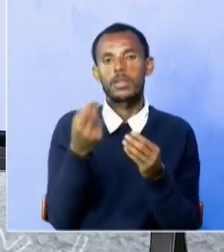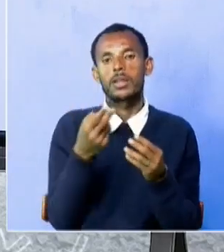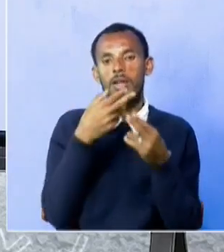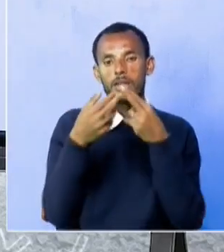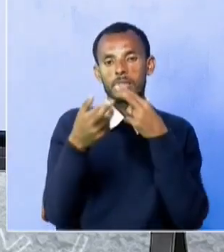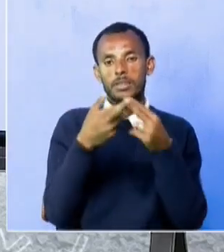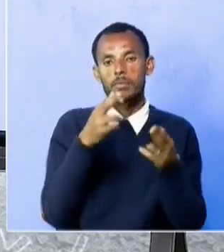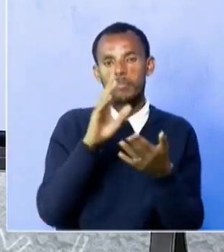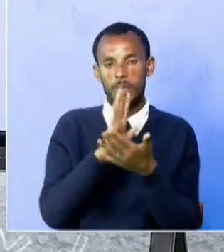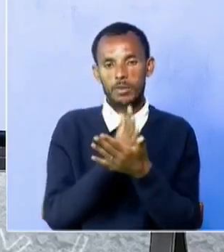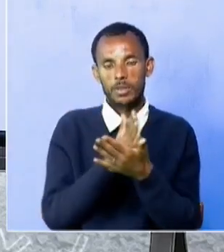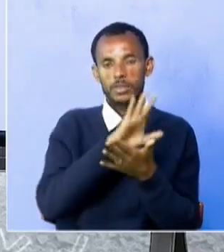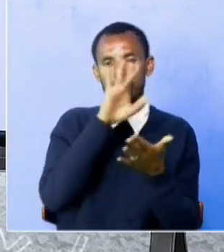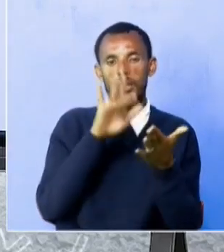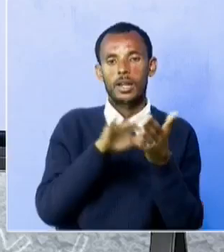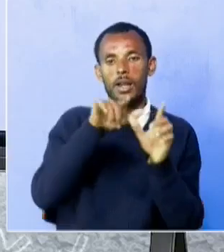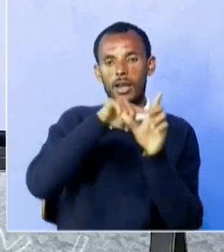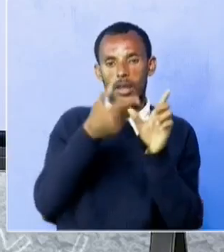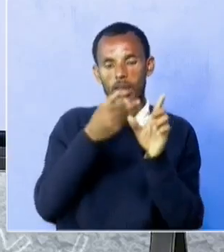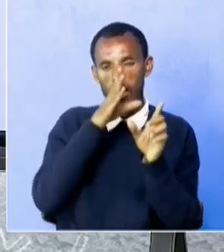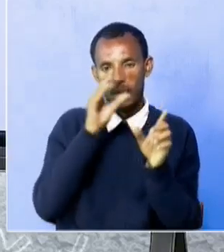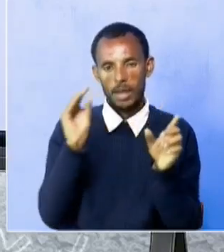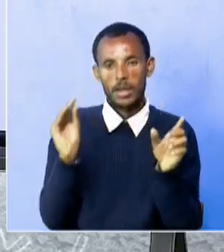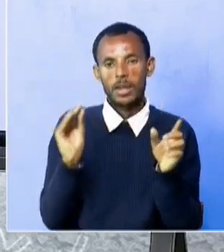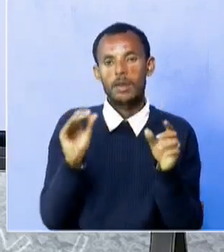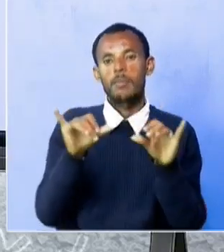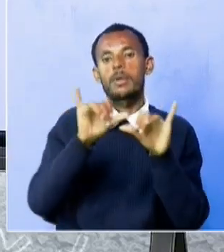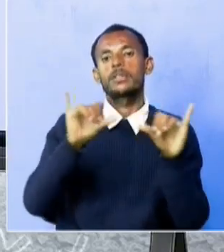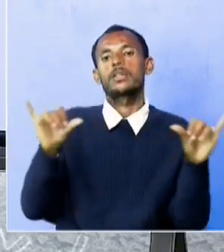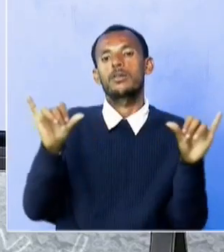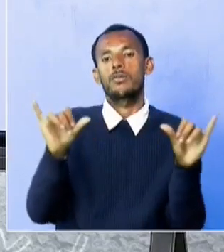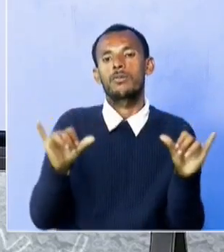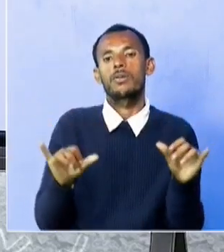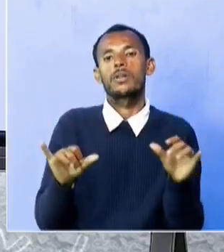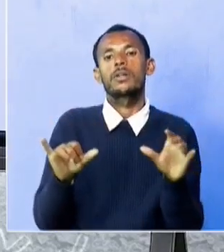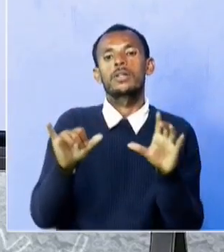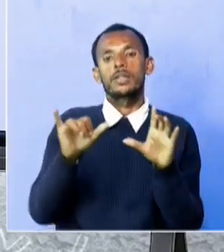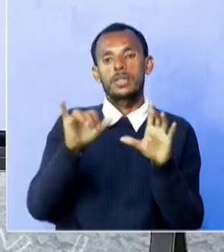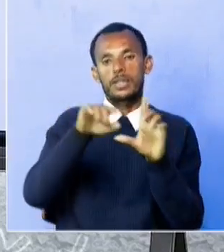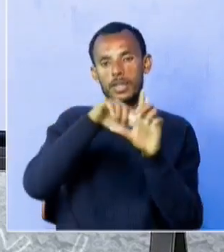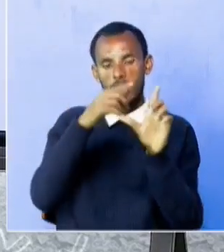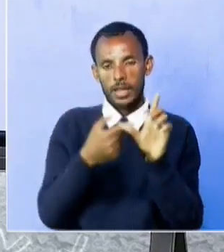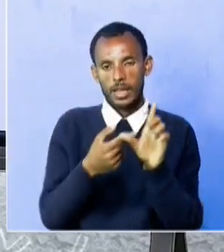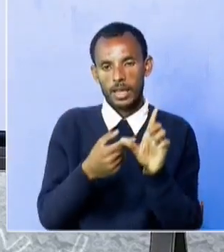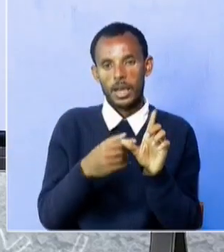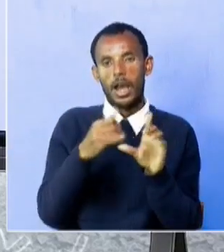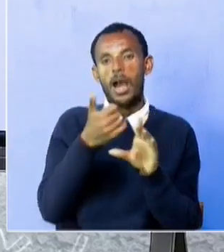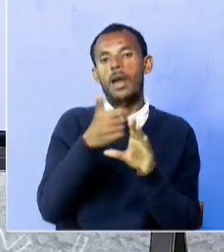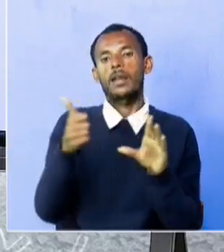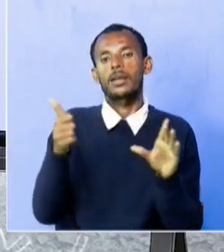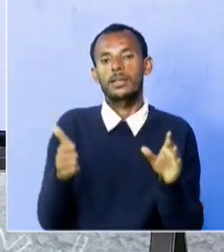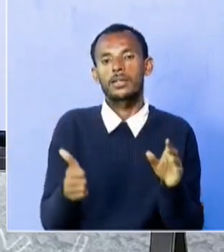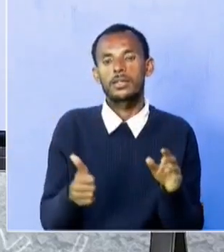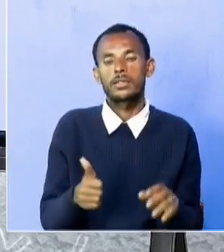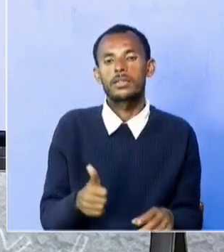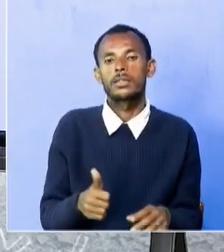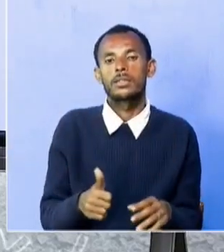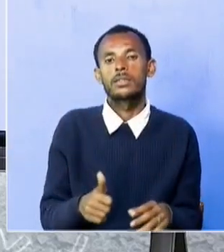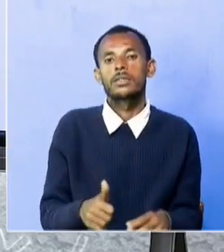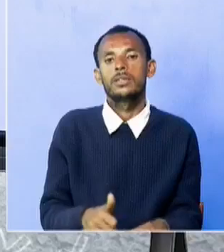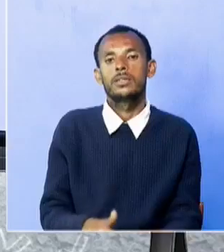relationship between the central angle and the measure of, the degree measure of the arc subtending it. Okay,